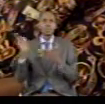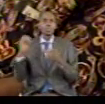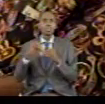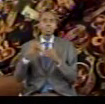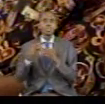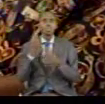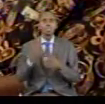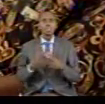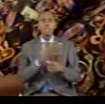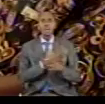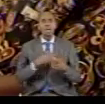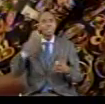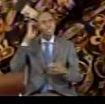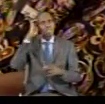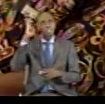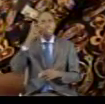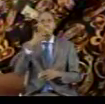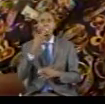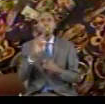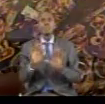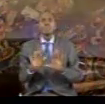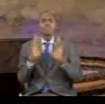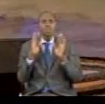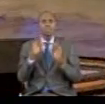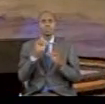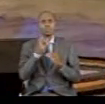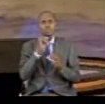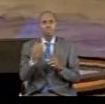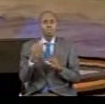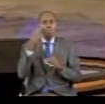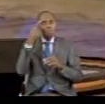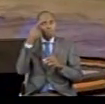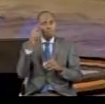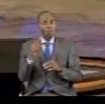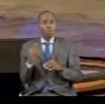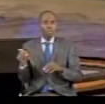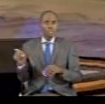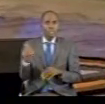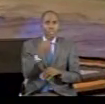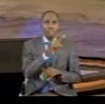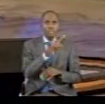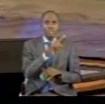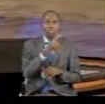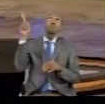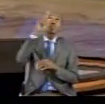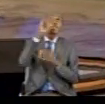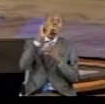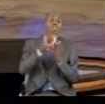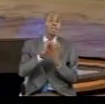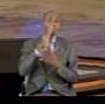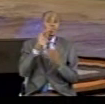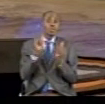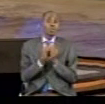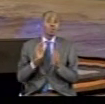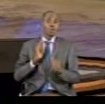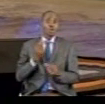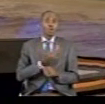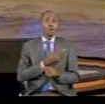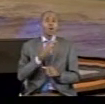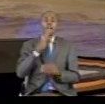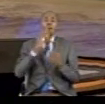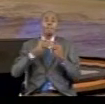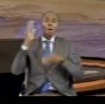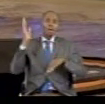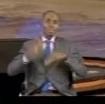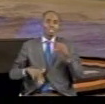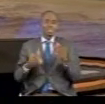fear not, for they that be with us are more than they that